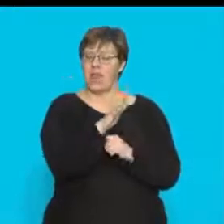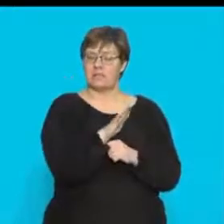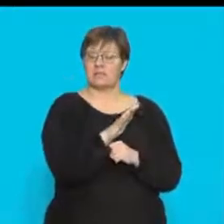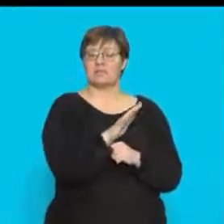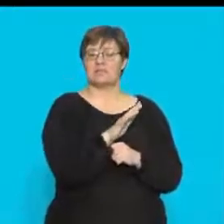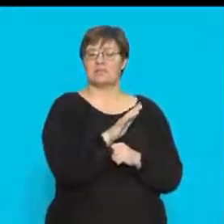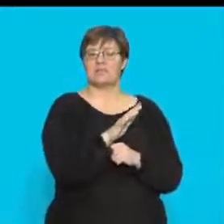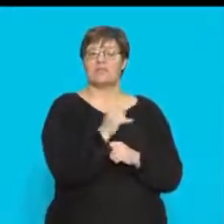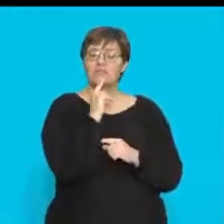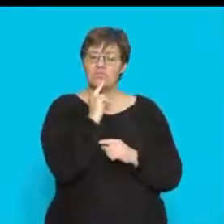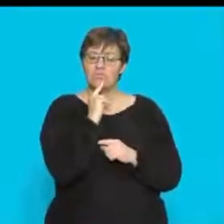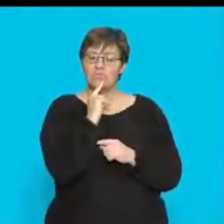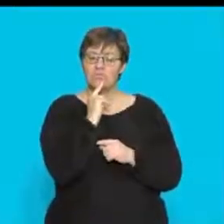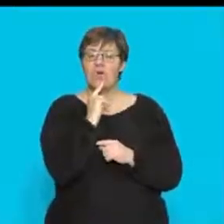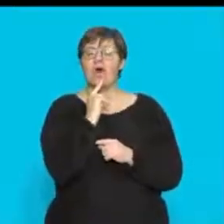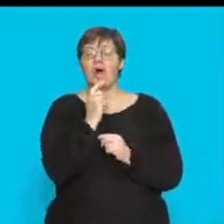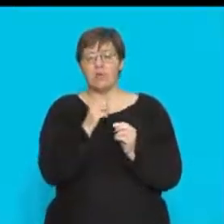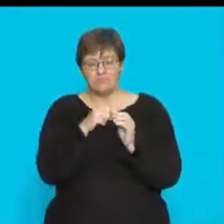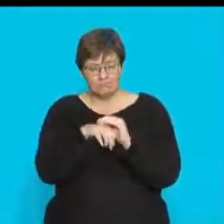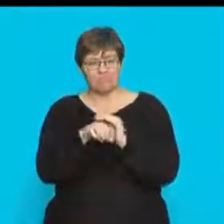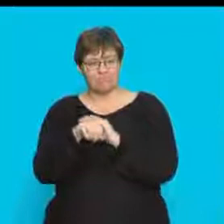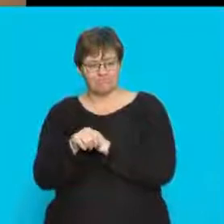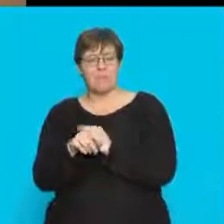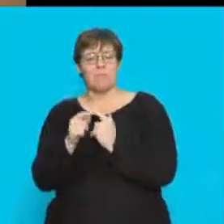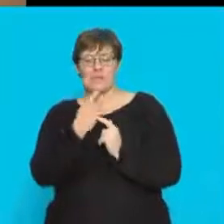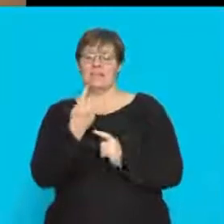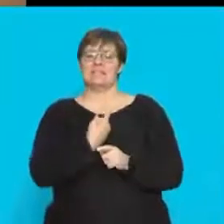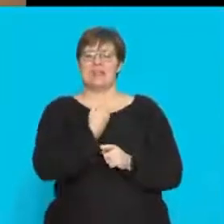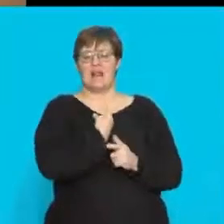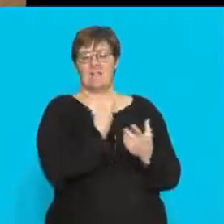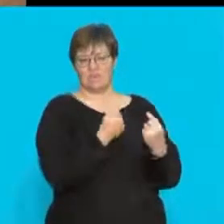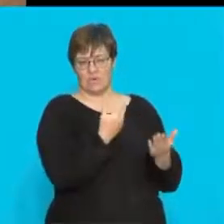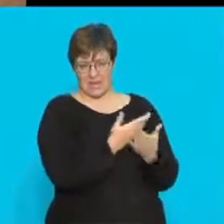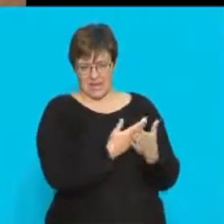plants can use, to reproduce asexually.